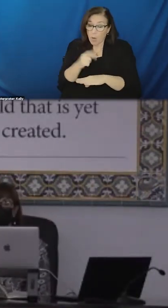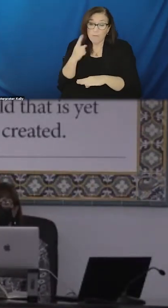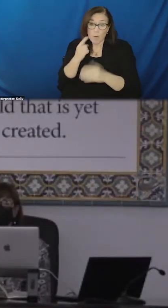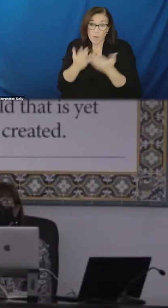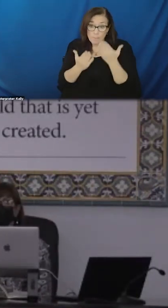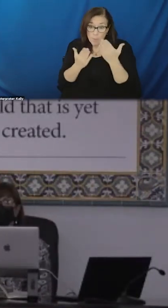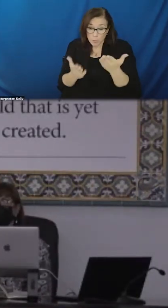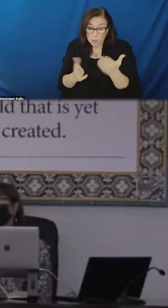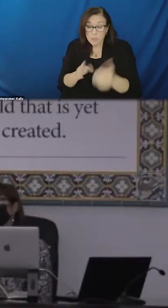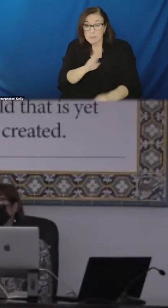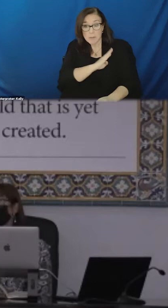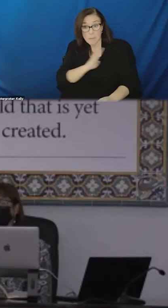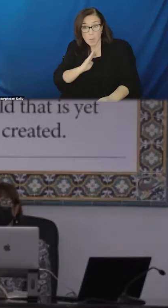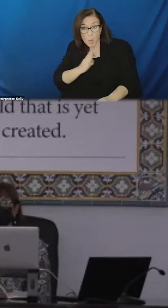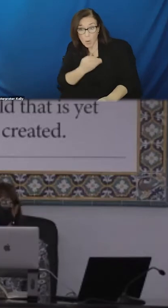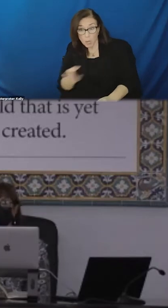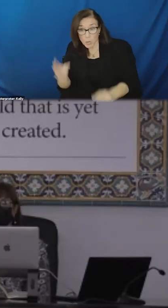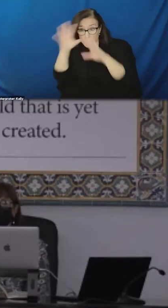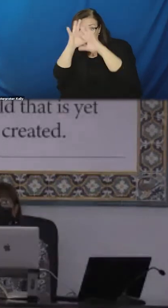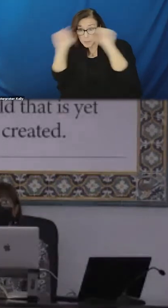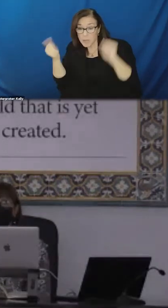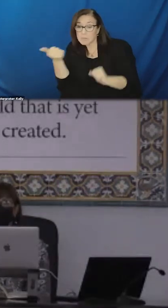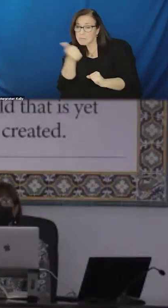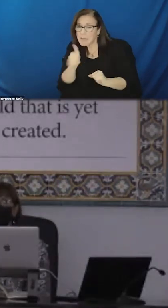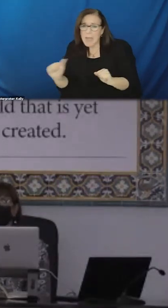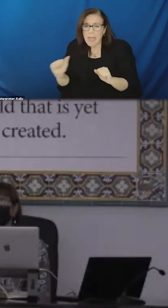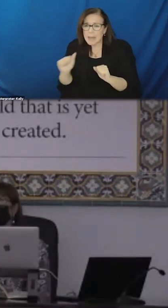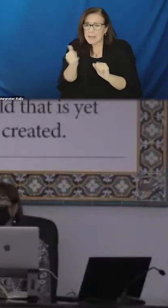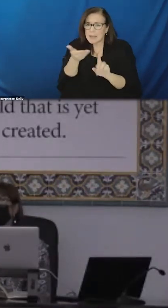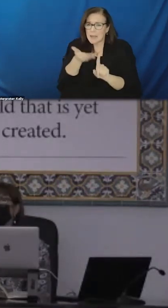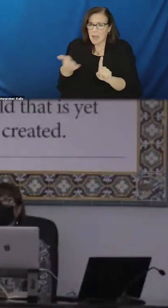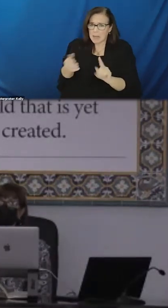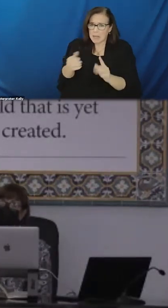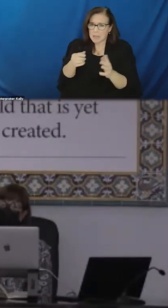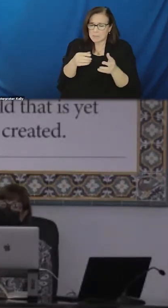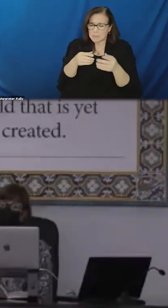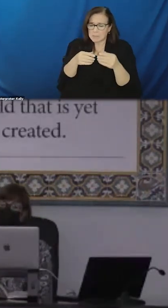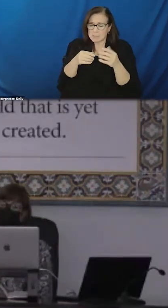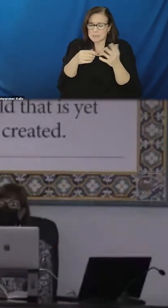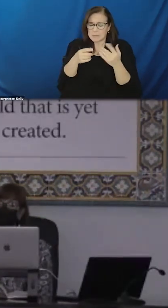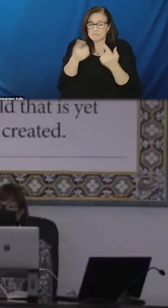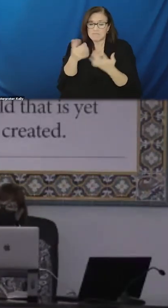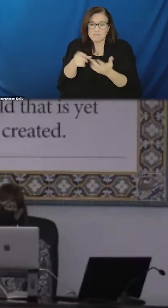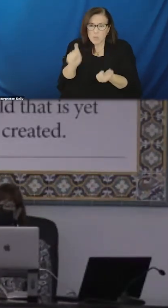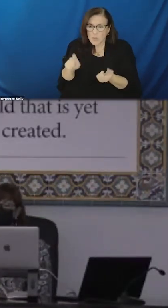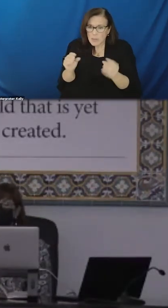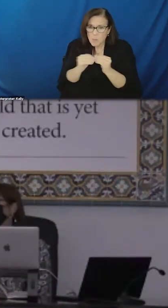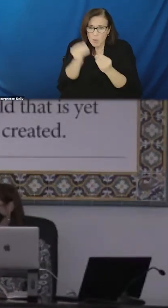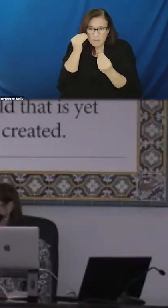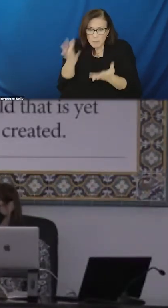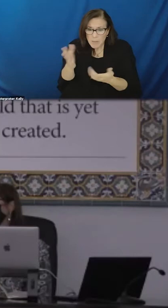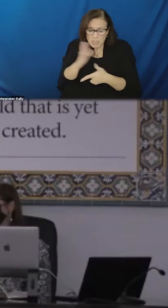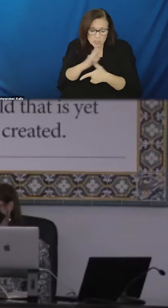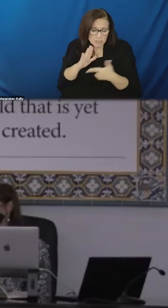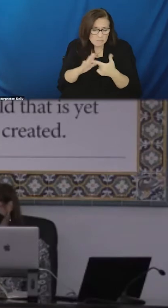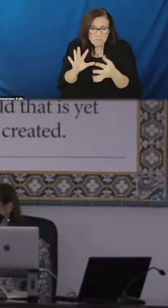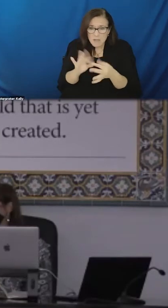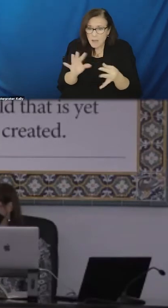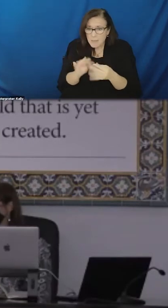Superintendent Maldonado, are there any items on the consent agenda that require more information, comments, or